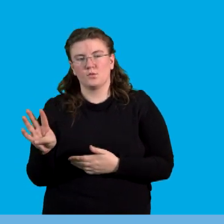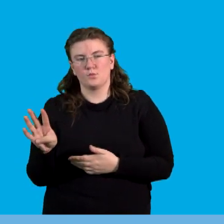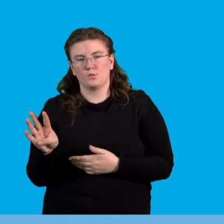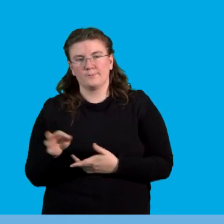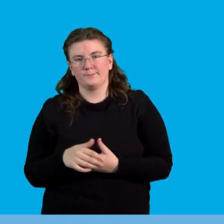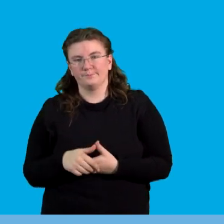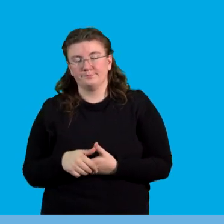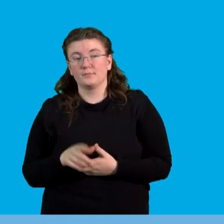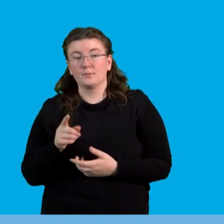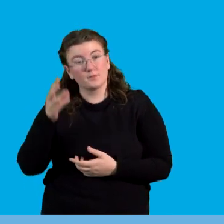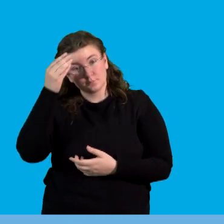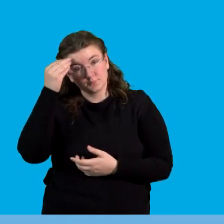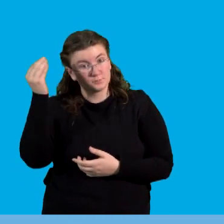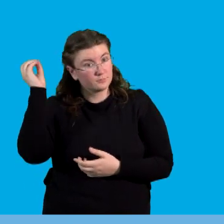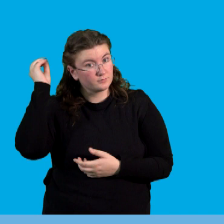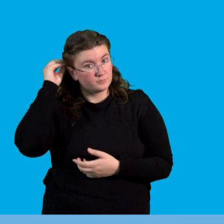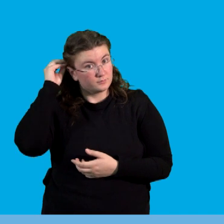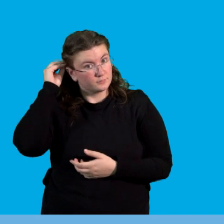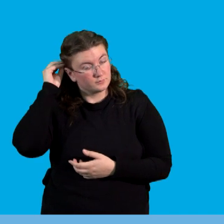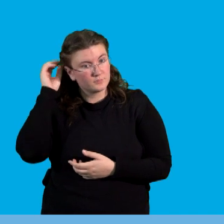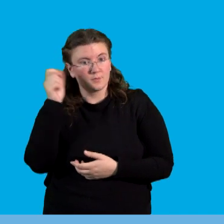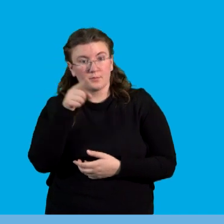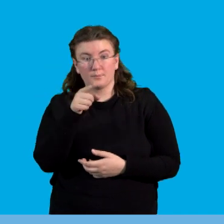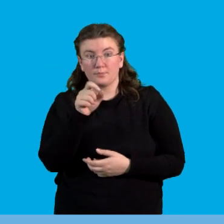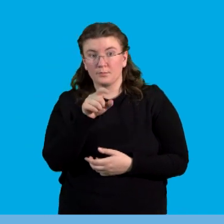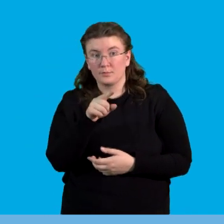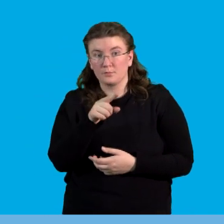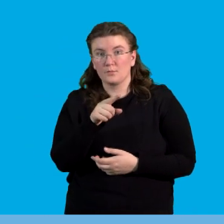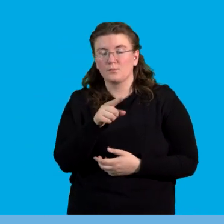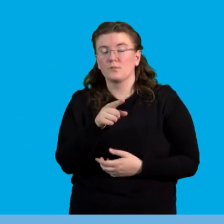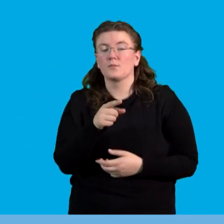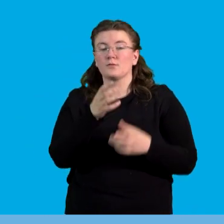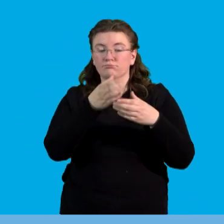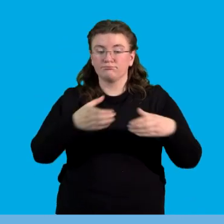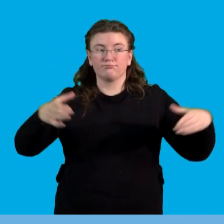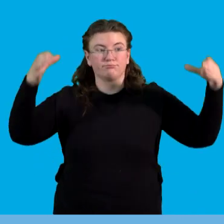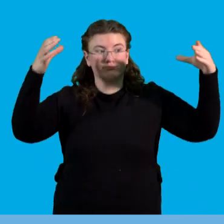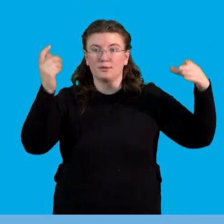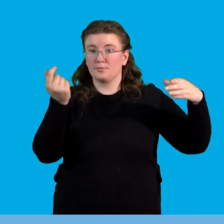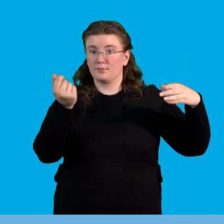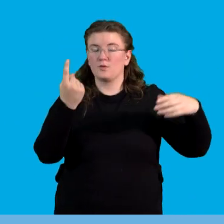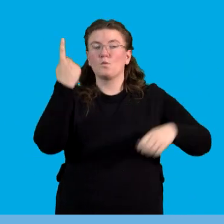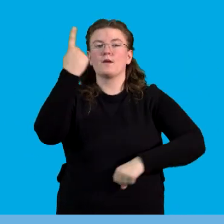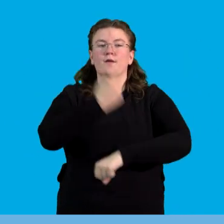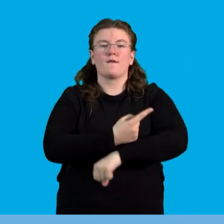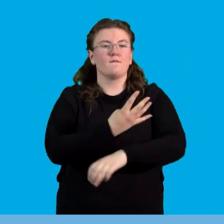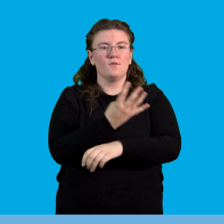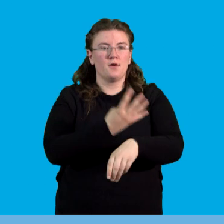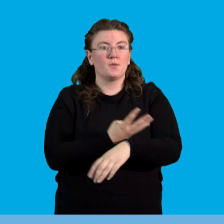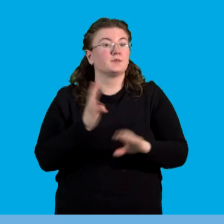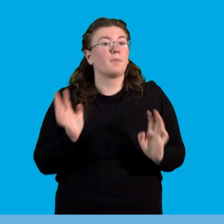and 84 cents. But you need to remember that this is the cost of running this geyser for just